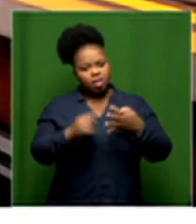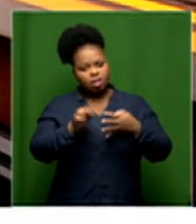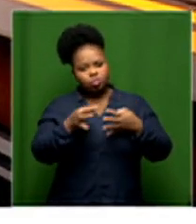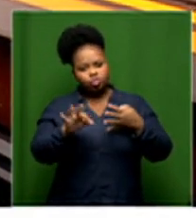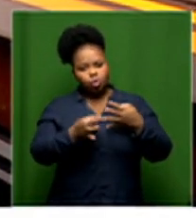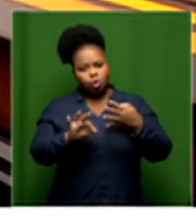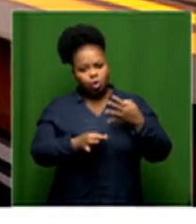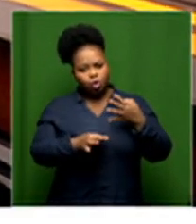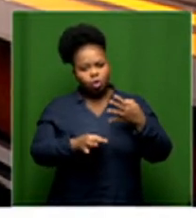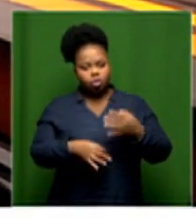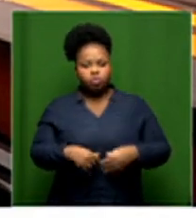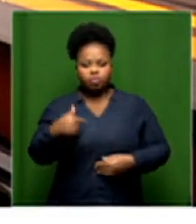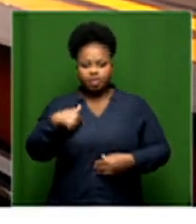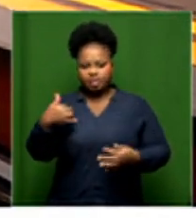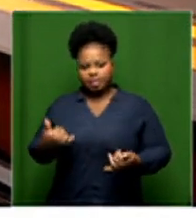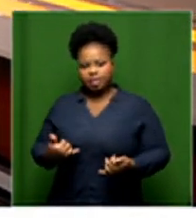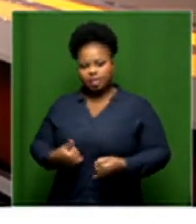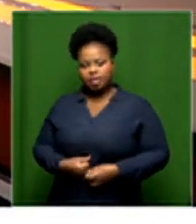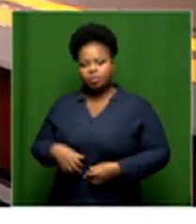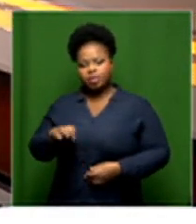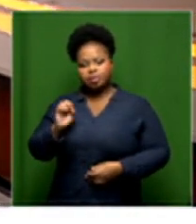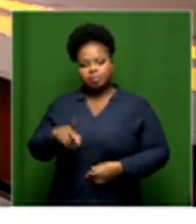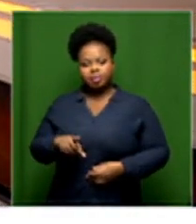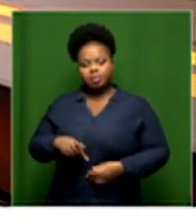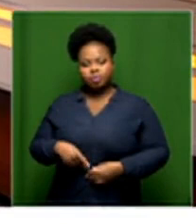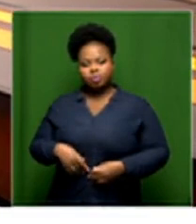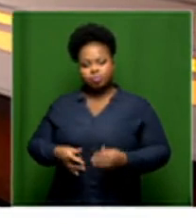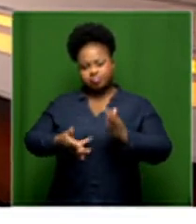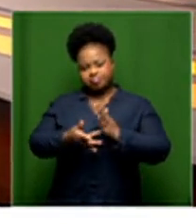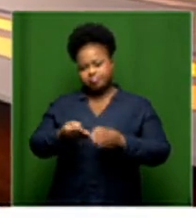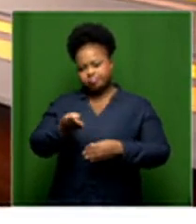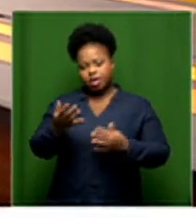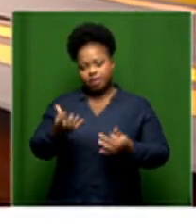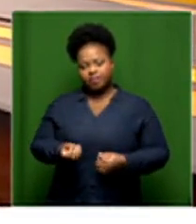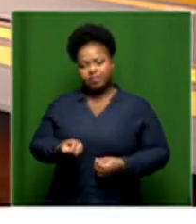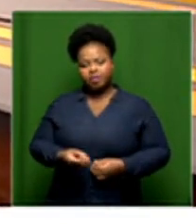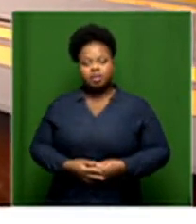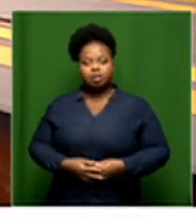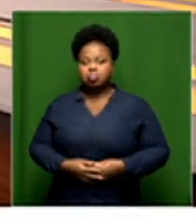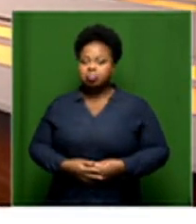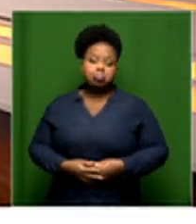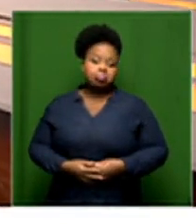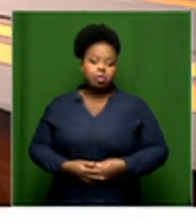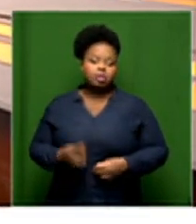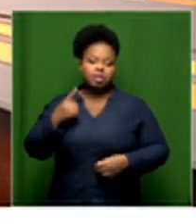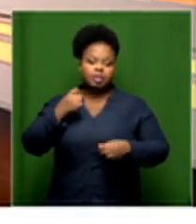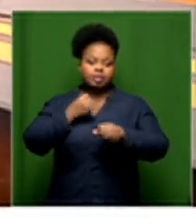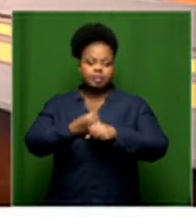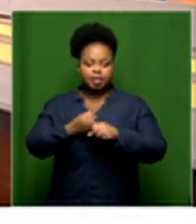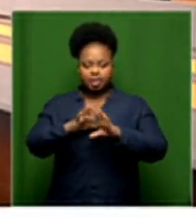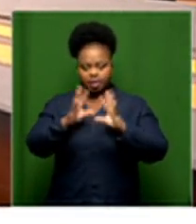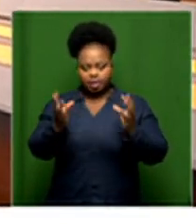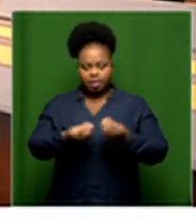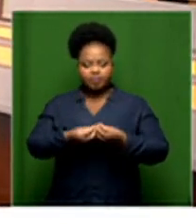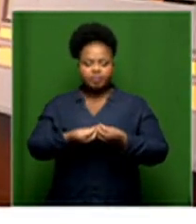Currently, I release an EP called Elevate. It's on all digital platforms. So basically, next year, that's when everything is